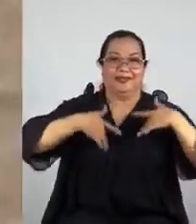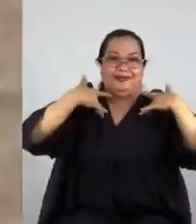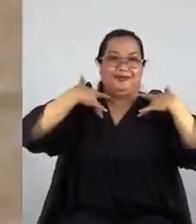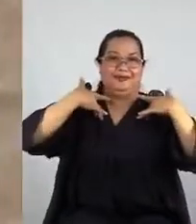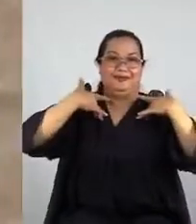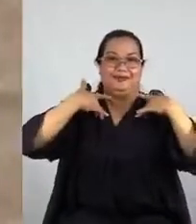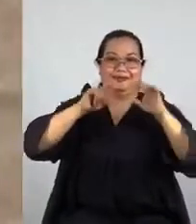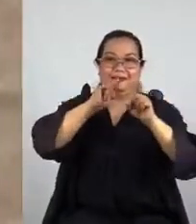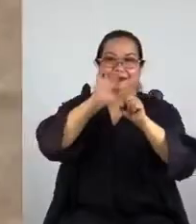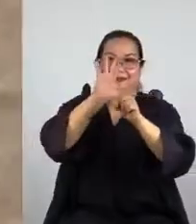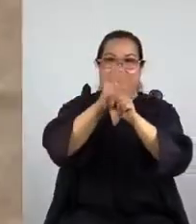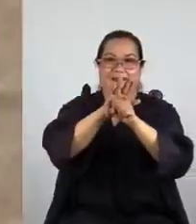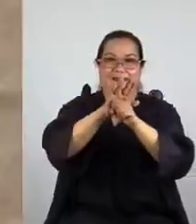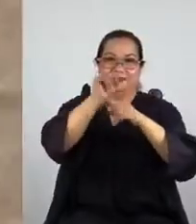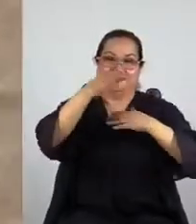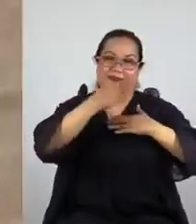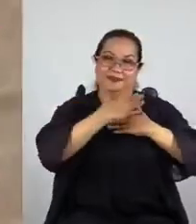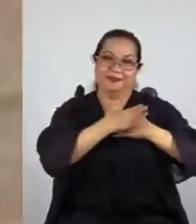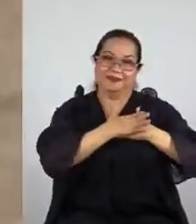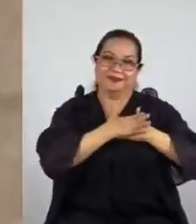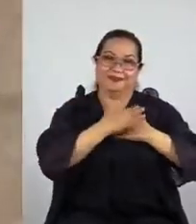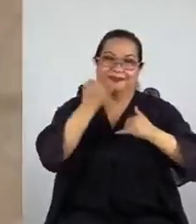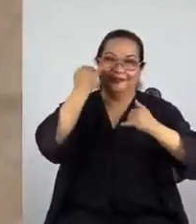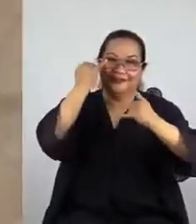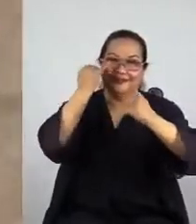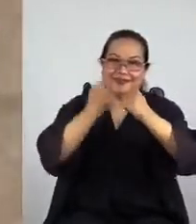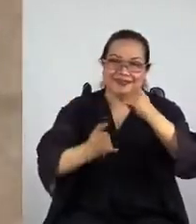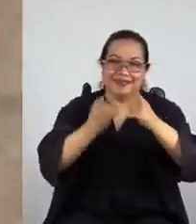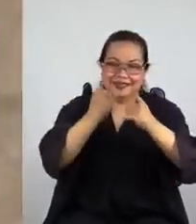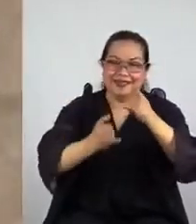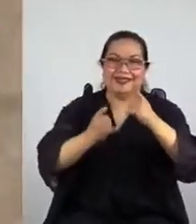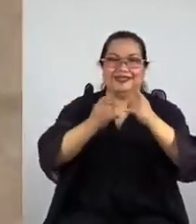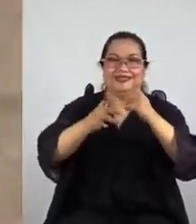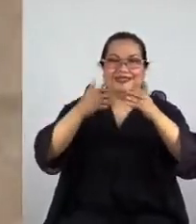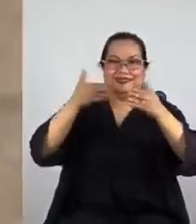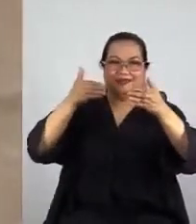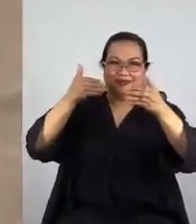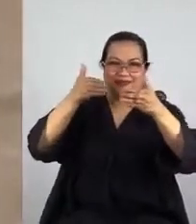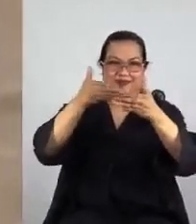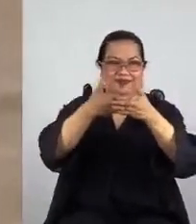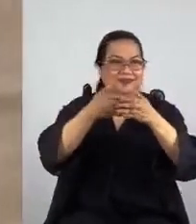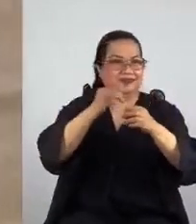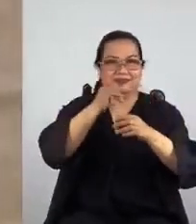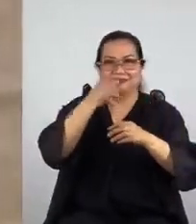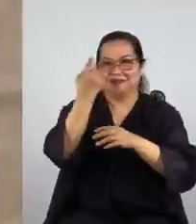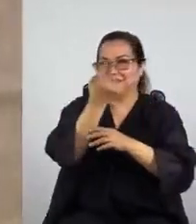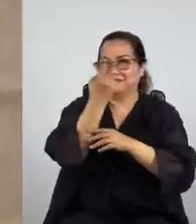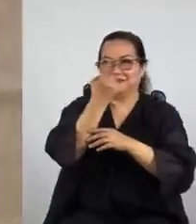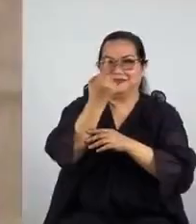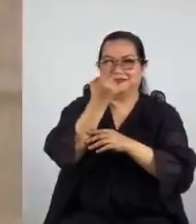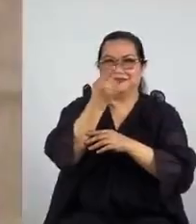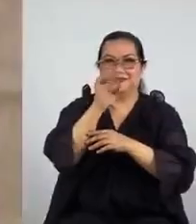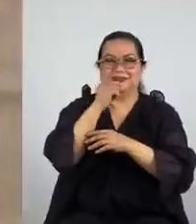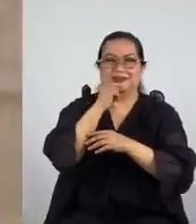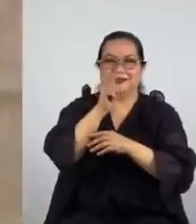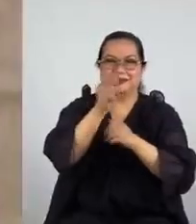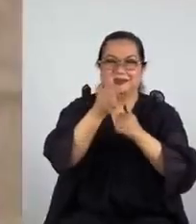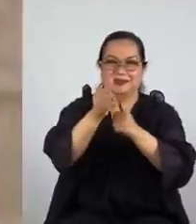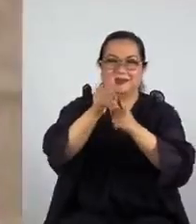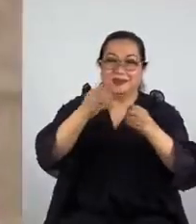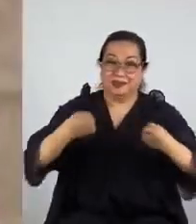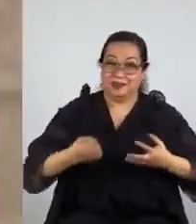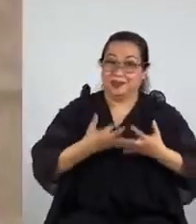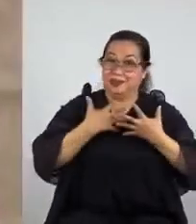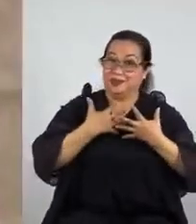and will provide us the grace to complete the last mile of the race. He was not just a pattern who